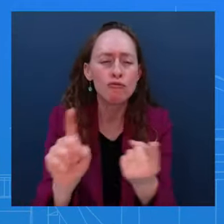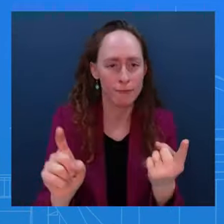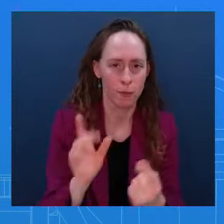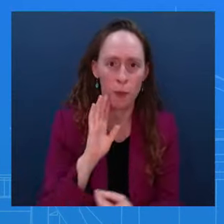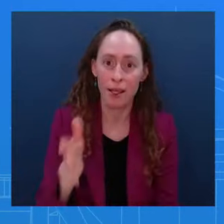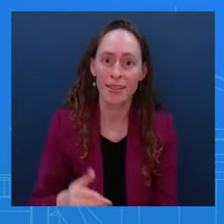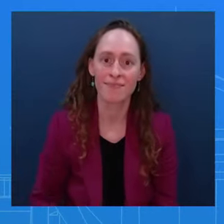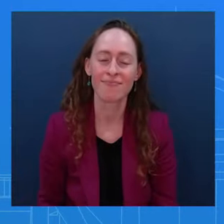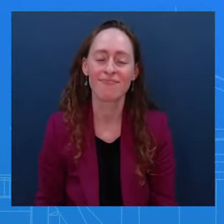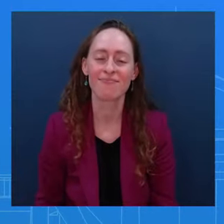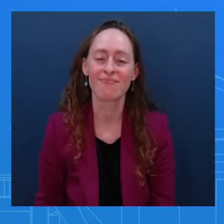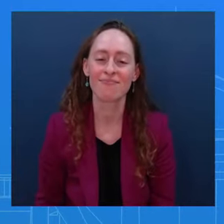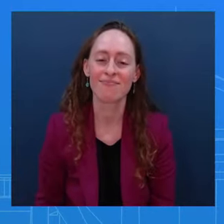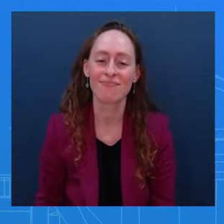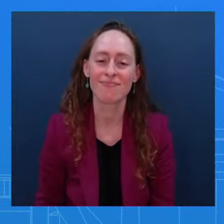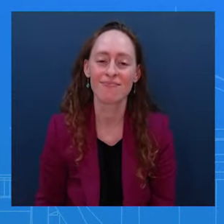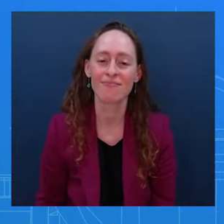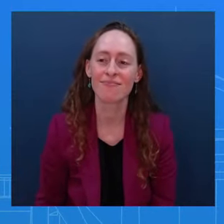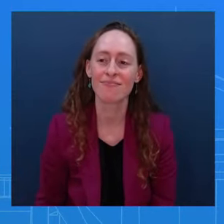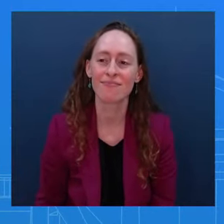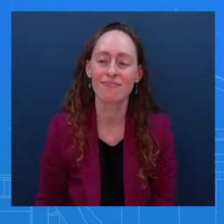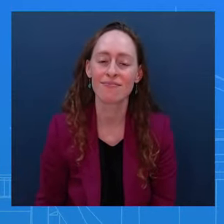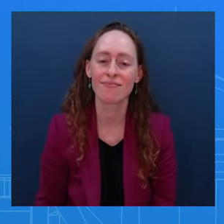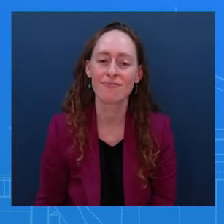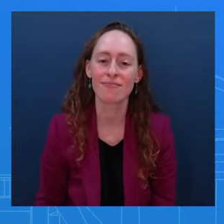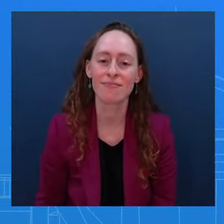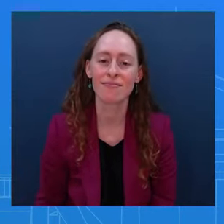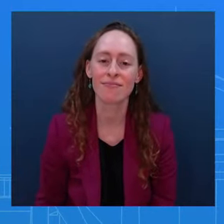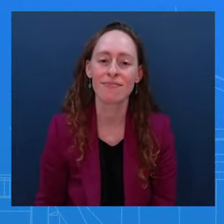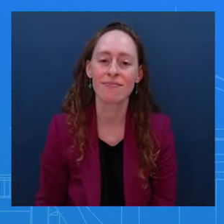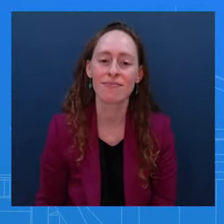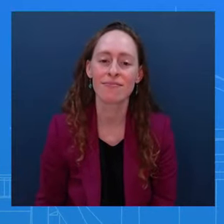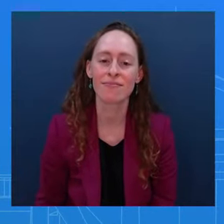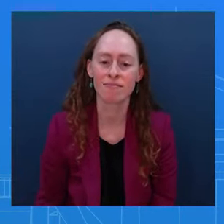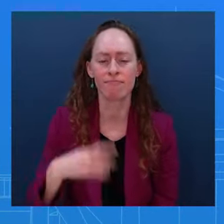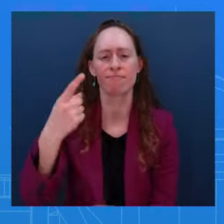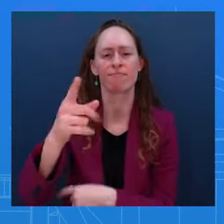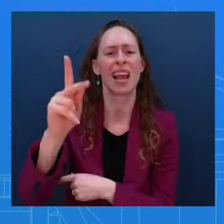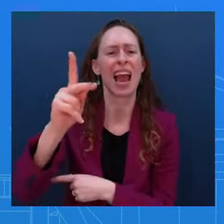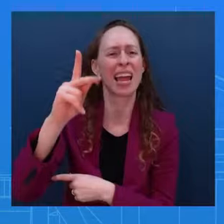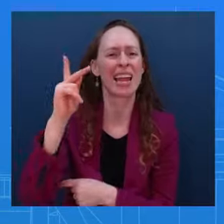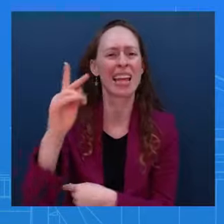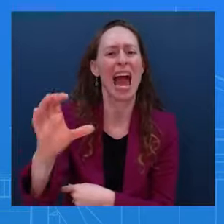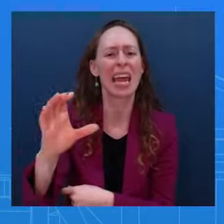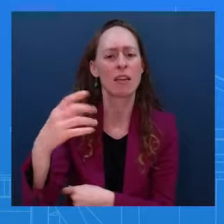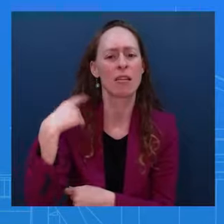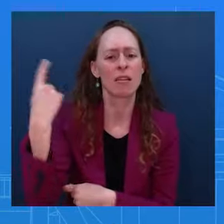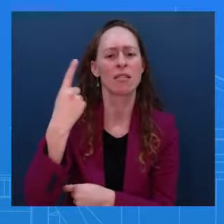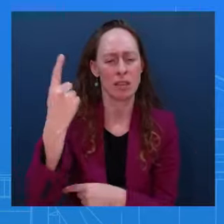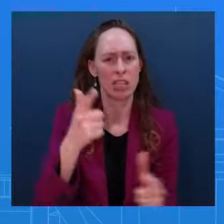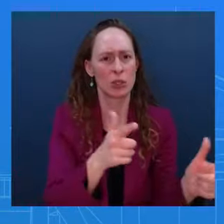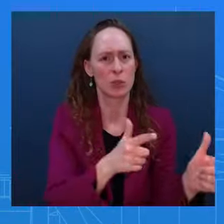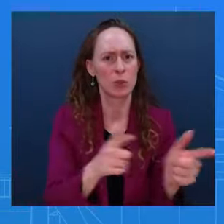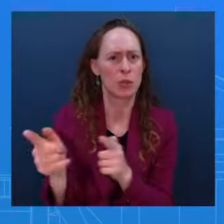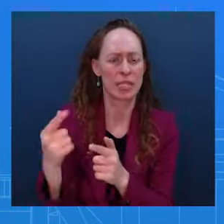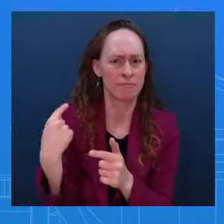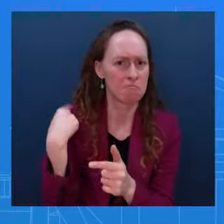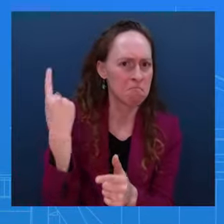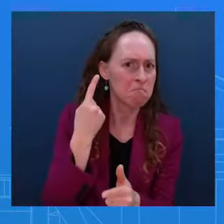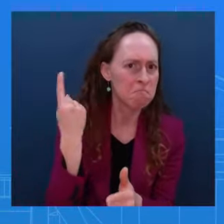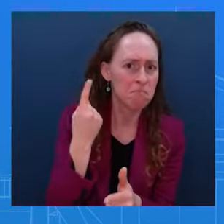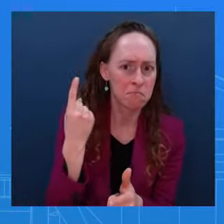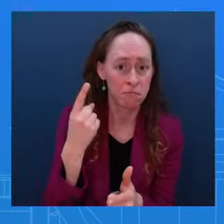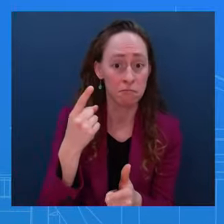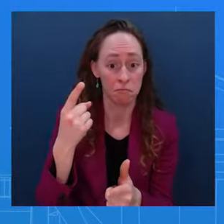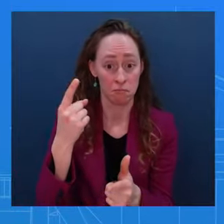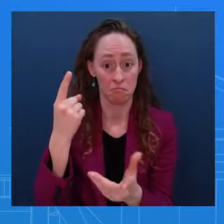up on the Kansas City Chiefs shooting. Yeah. Does the president, he's often gone to the site of shootings, is he planning to go to Kansas